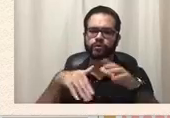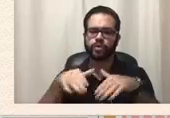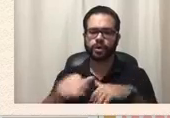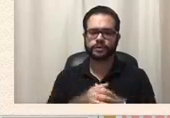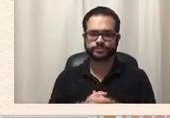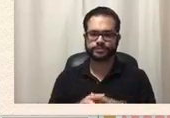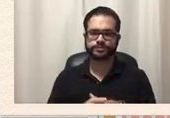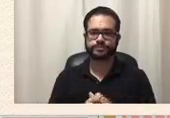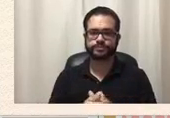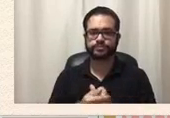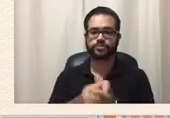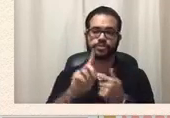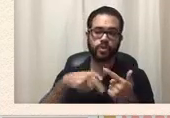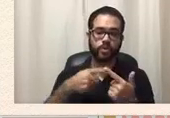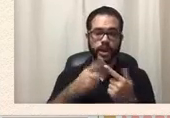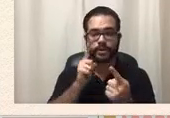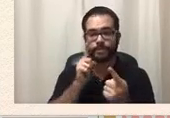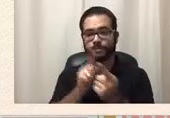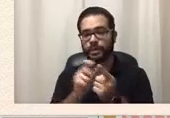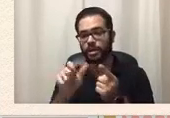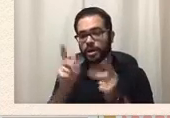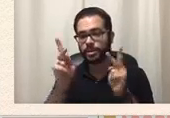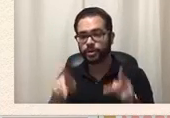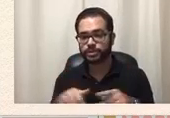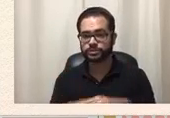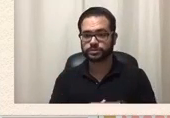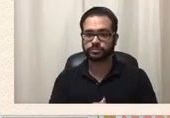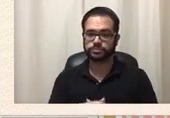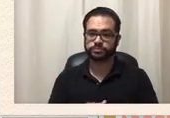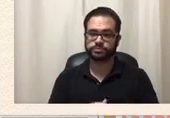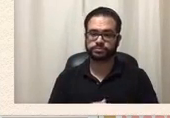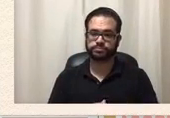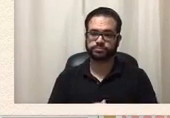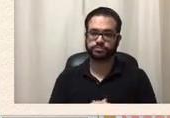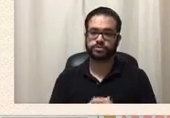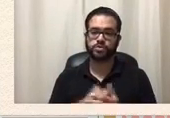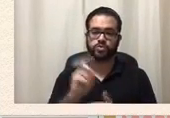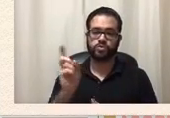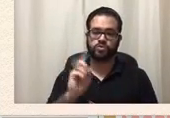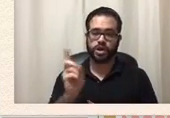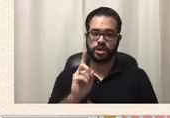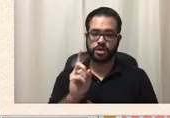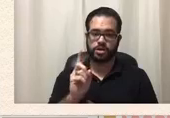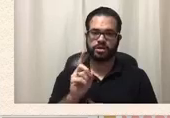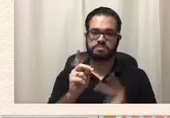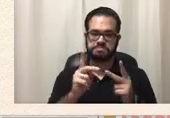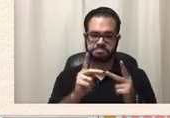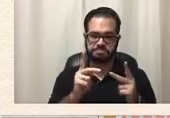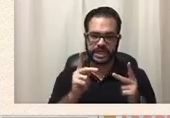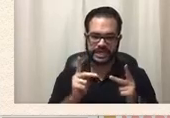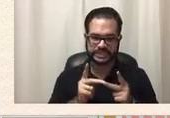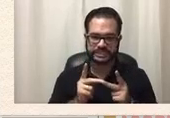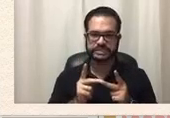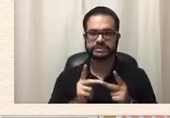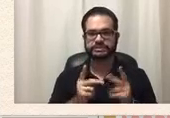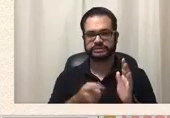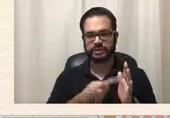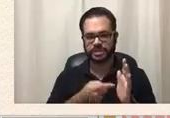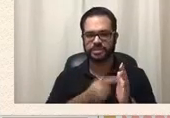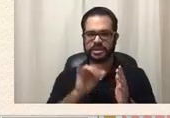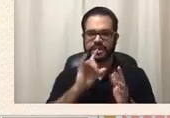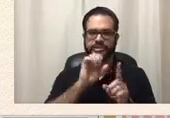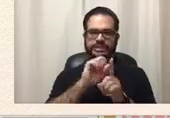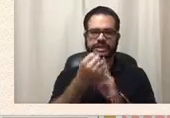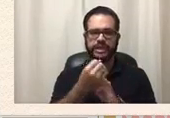somebody else in the story? Where, which is a place, which is often like the setting. Where does the story take